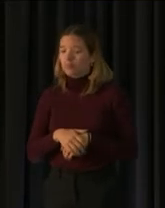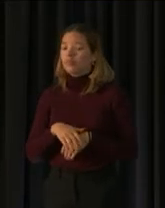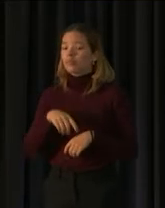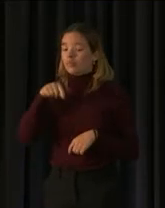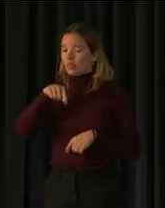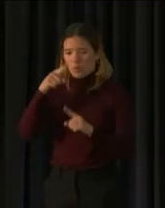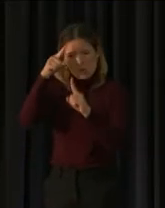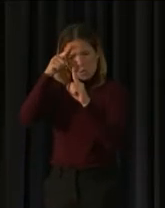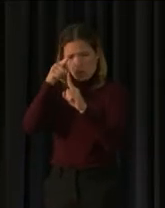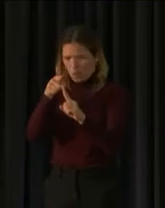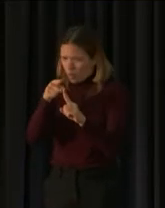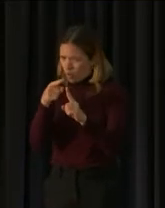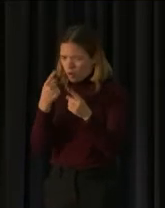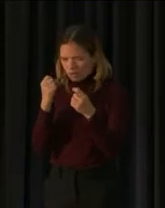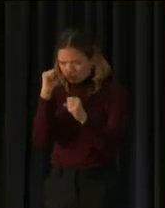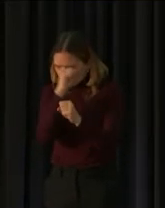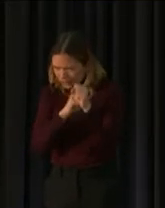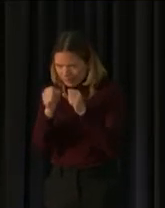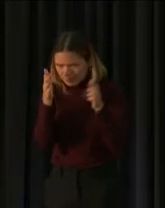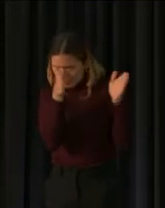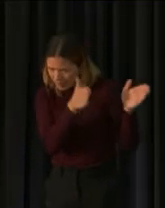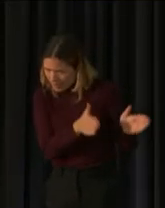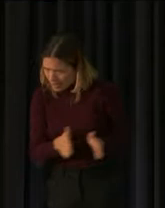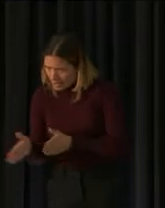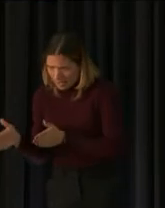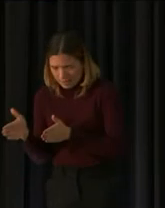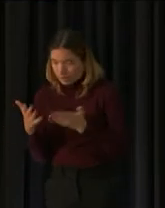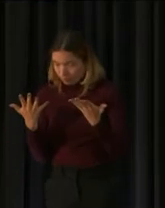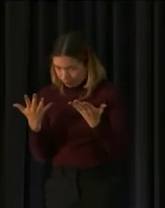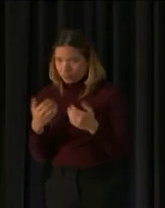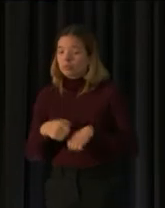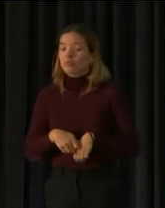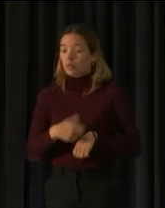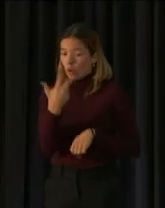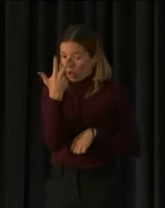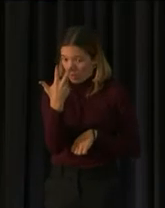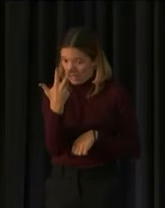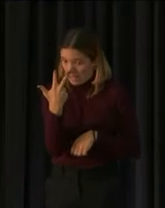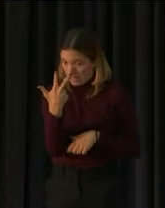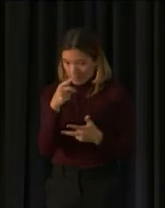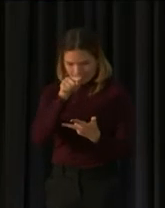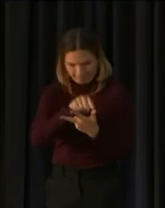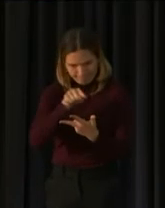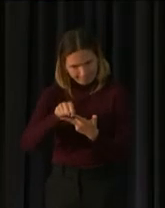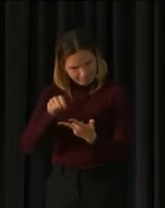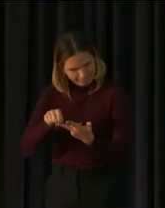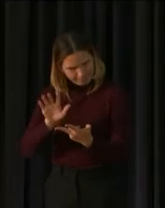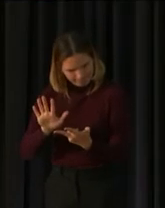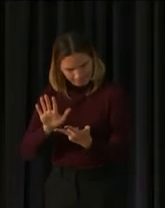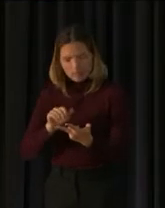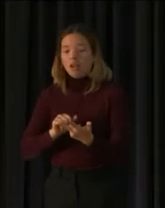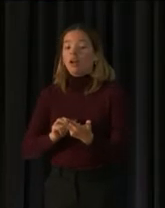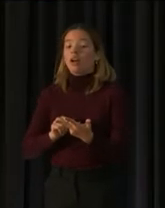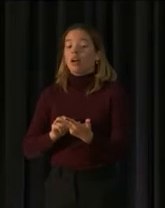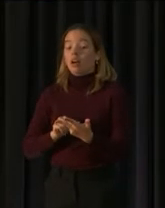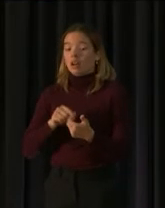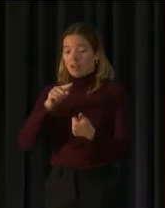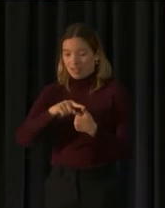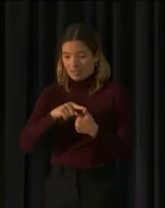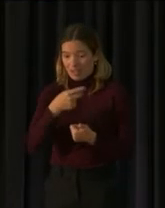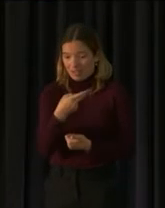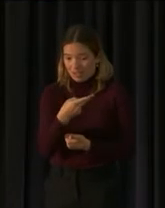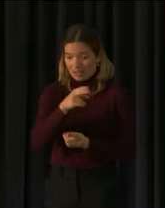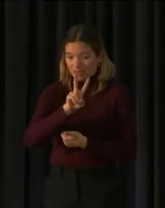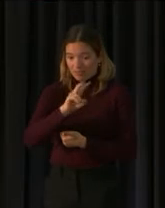pillars: prevention, screening, and informing. Our back-to-school health and safety measures are based on preventing the spread of